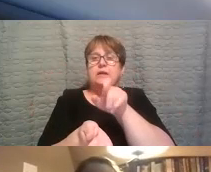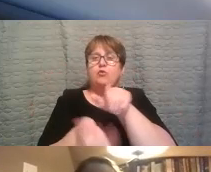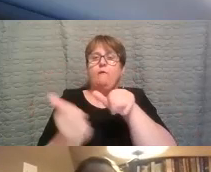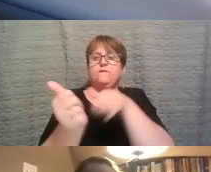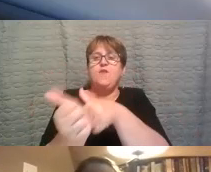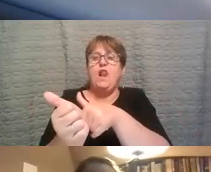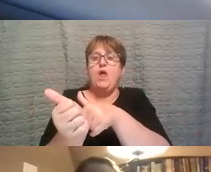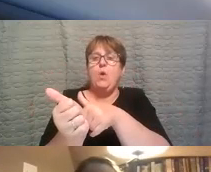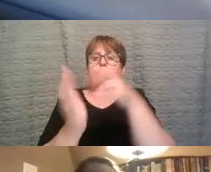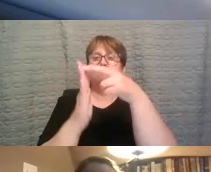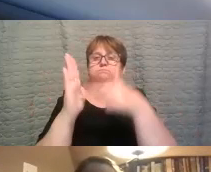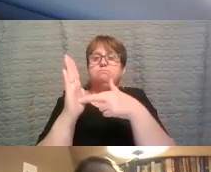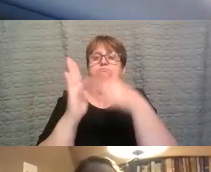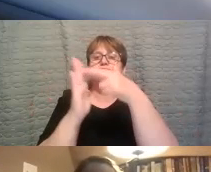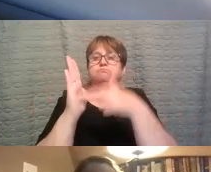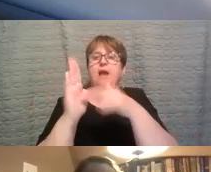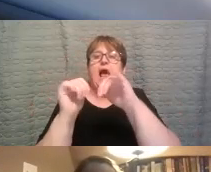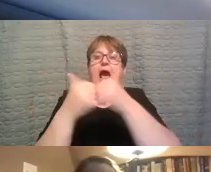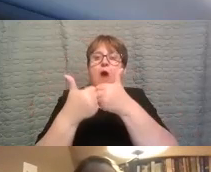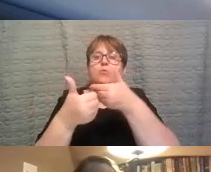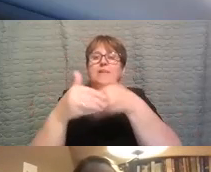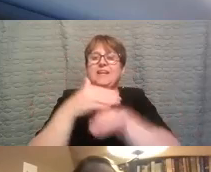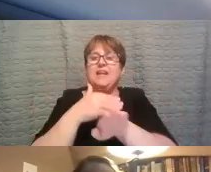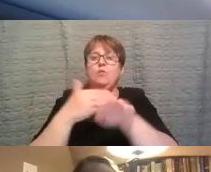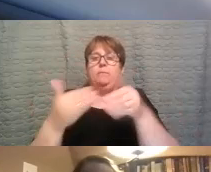some protocols how to deliver a baby,